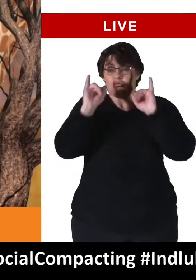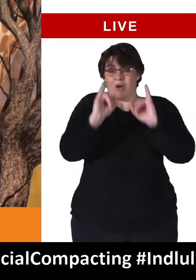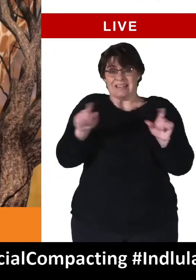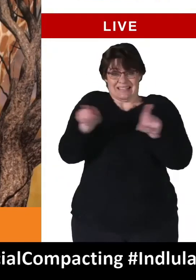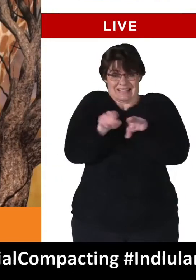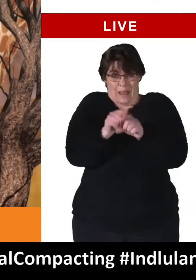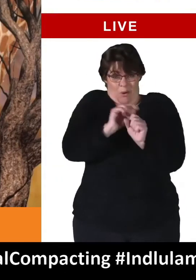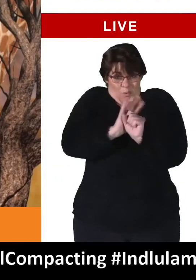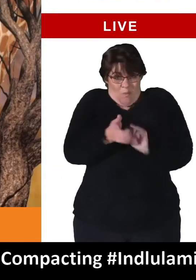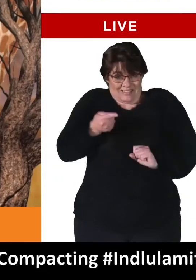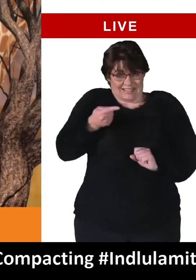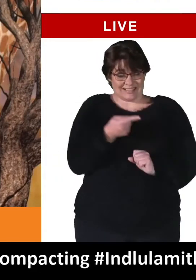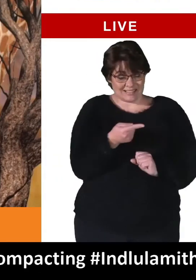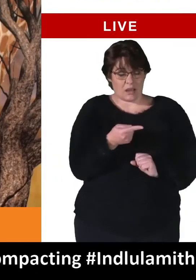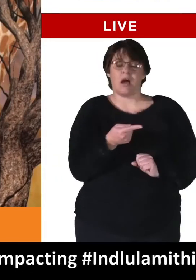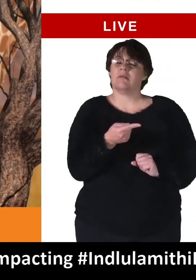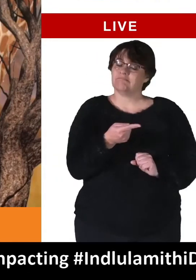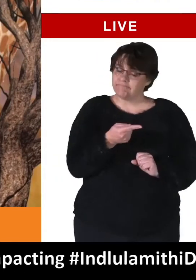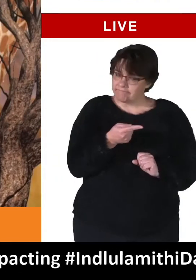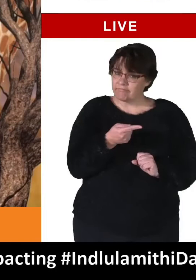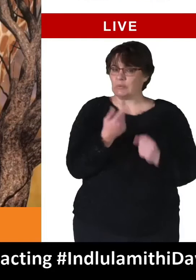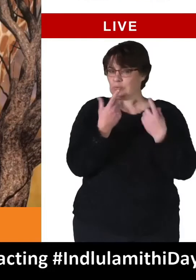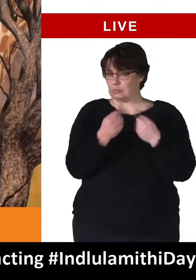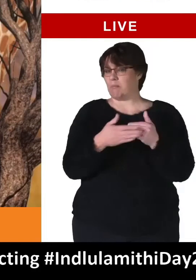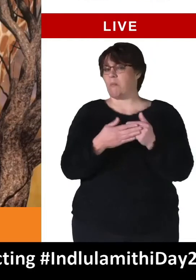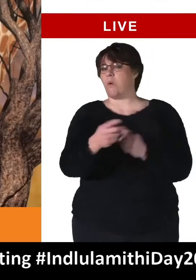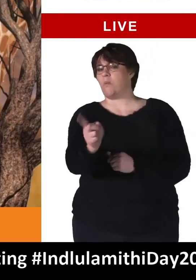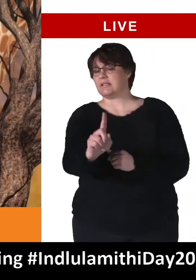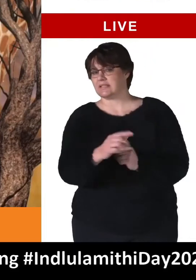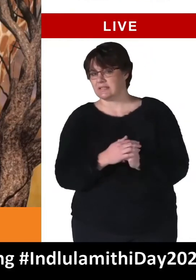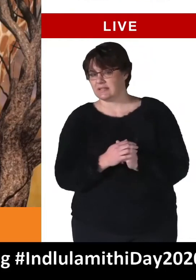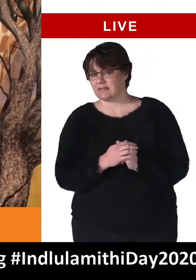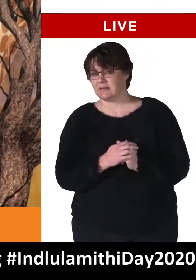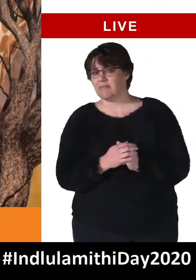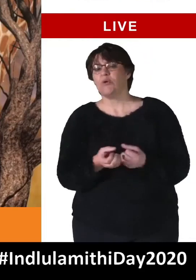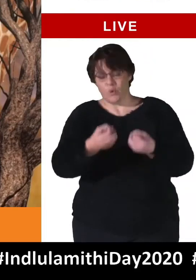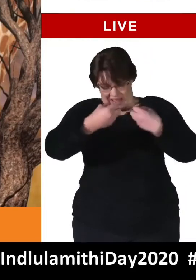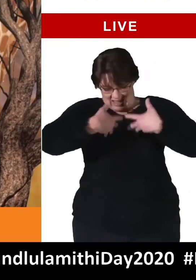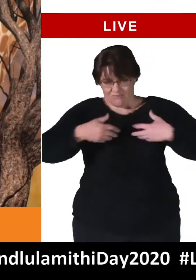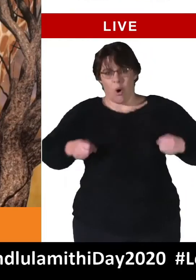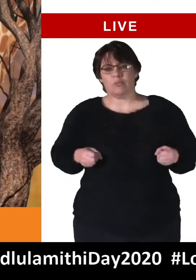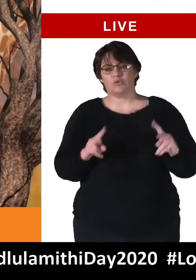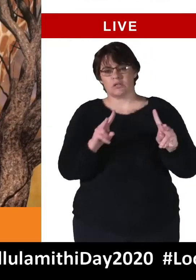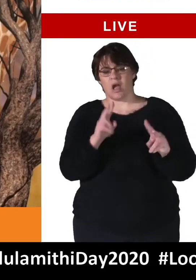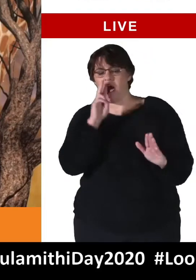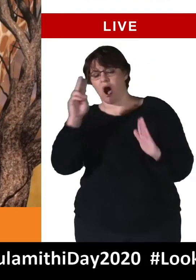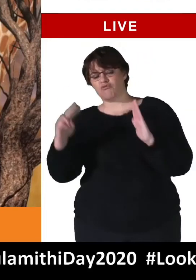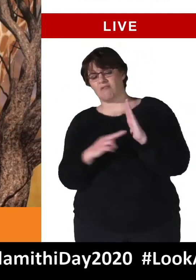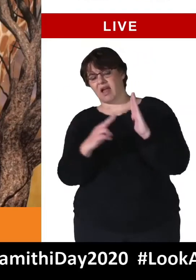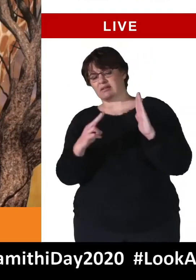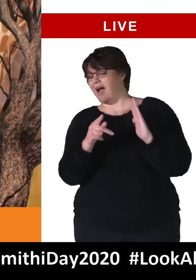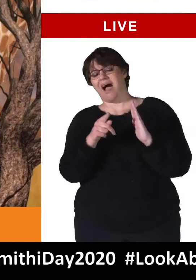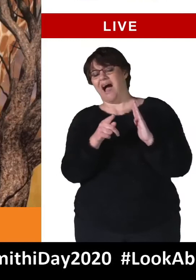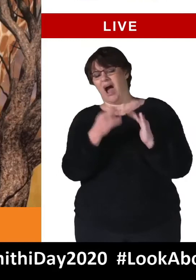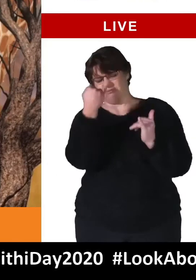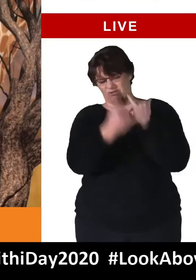like COVID does one other thing. It gives us an opportunity to reflect how to do